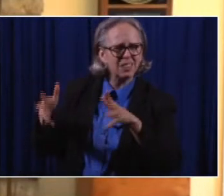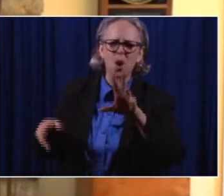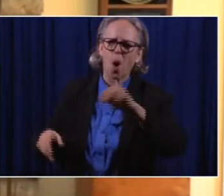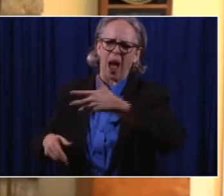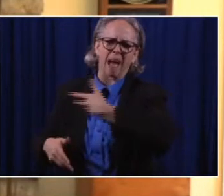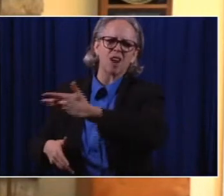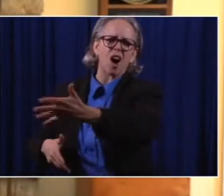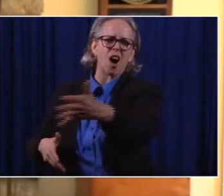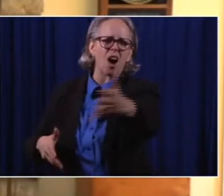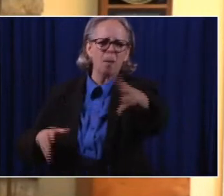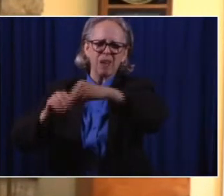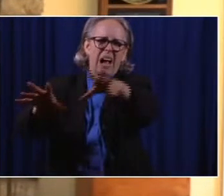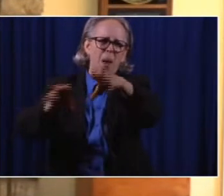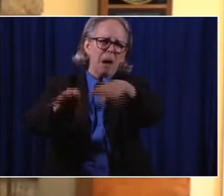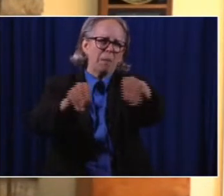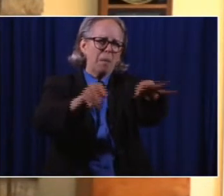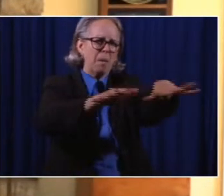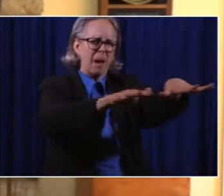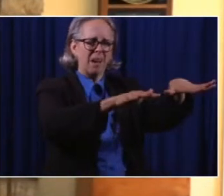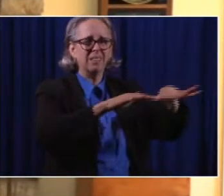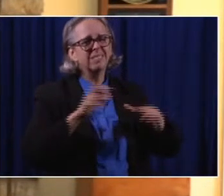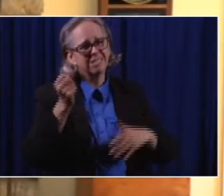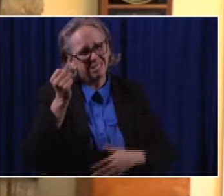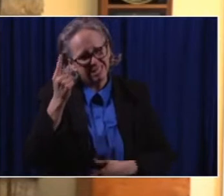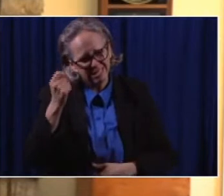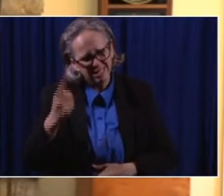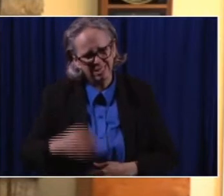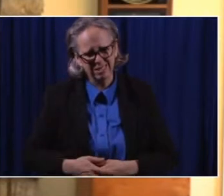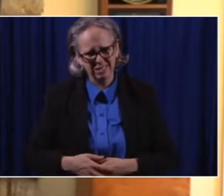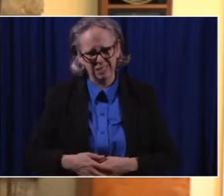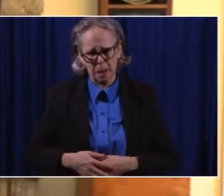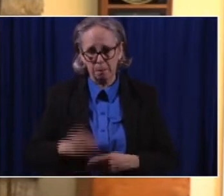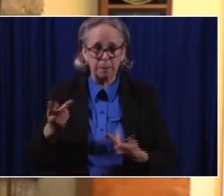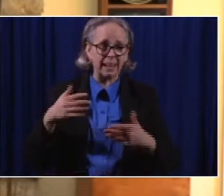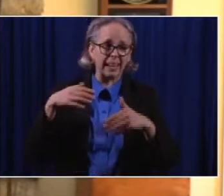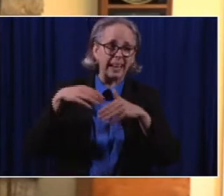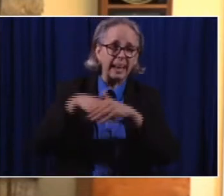spread more as people get more inside.